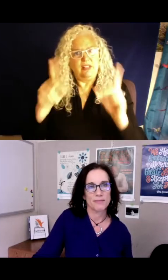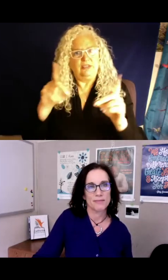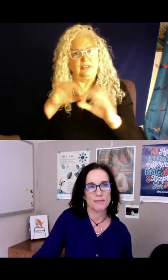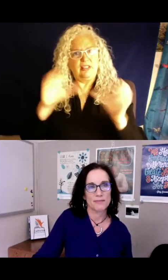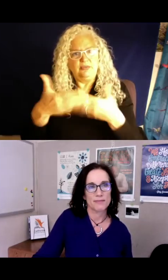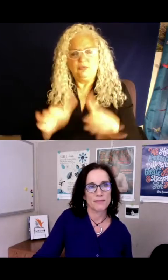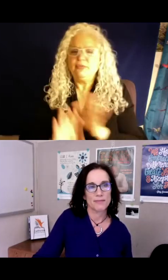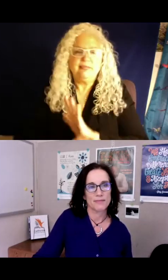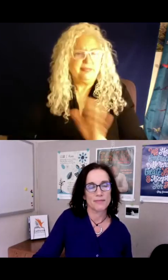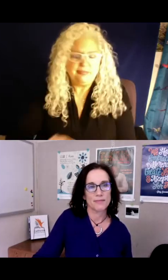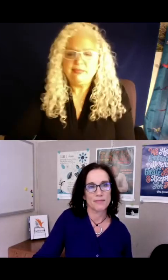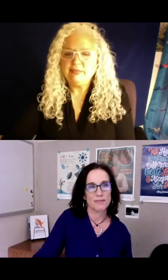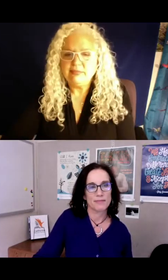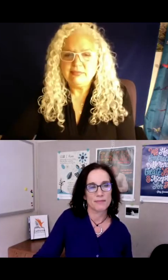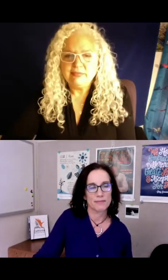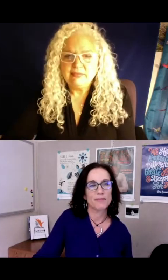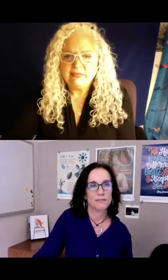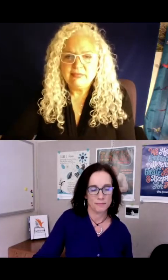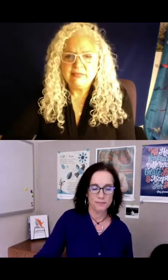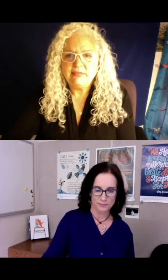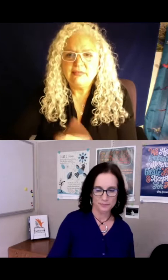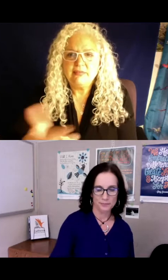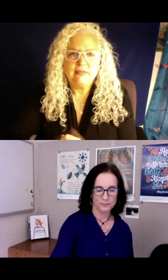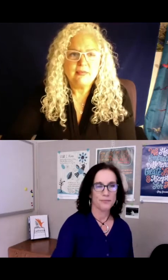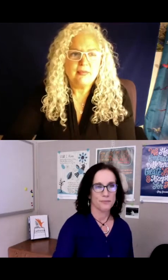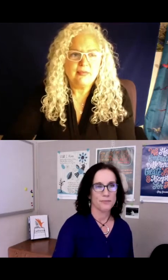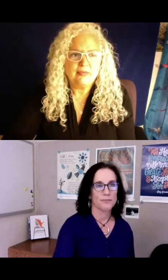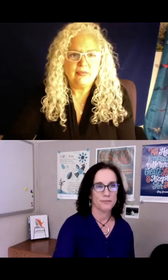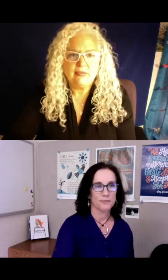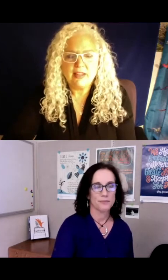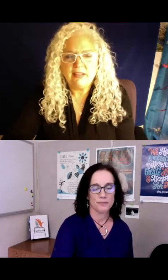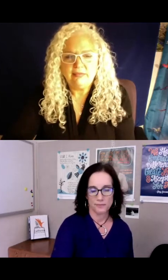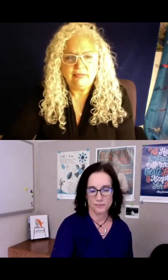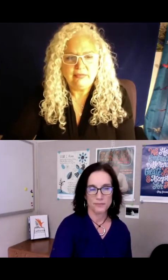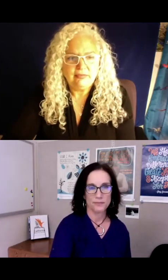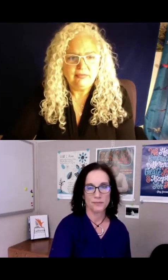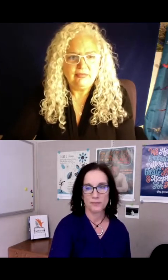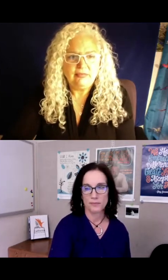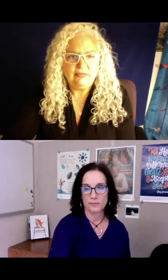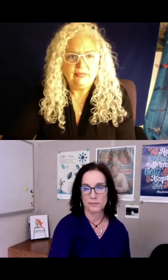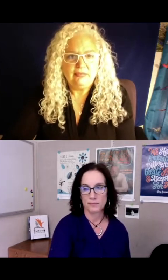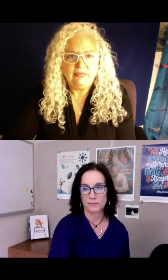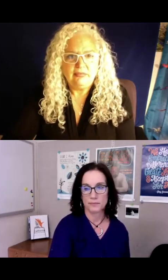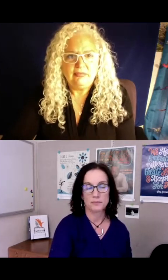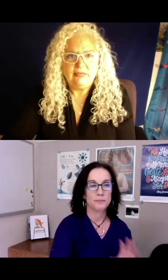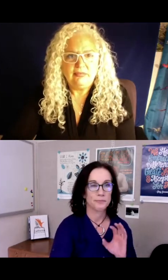different methods, different tools for education in the classroom, but they are not considered languages.